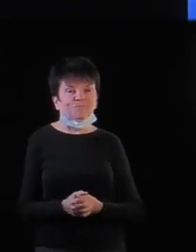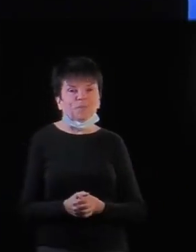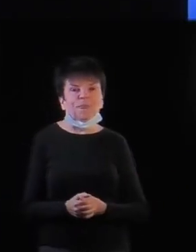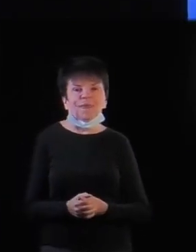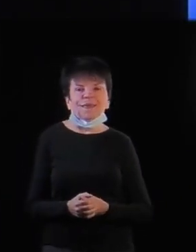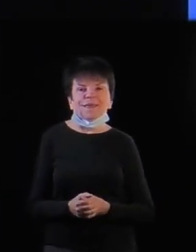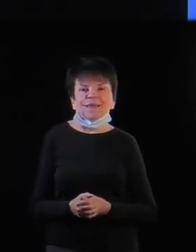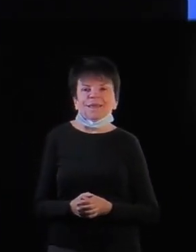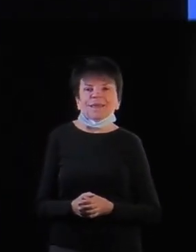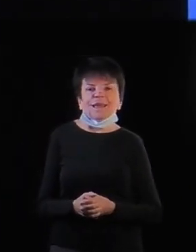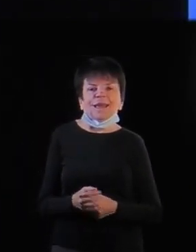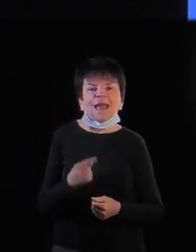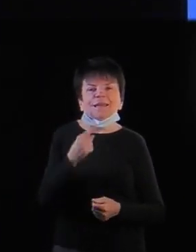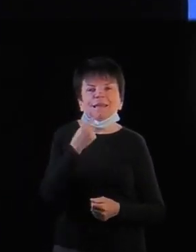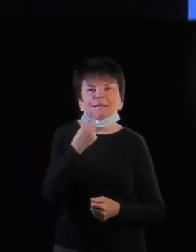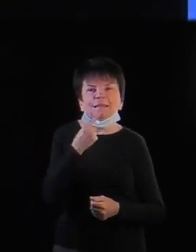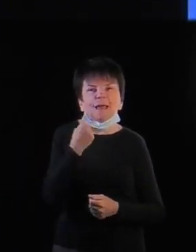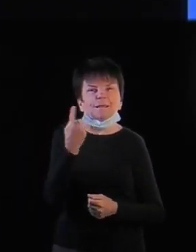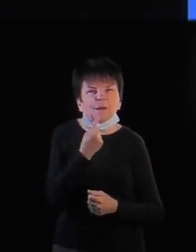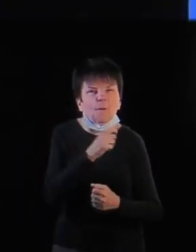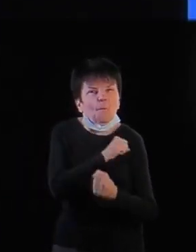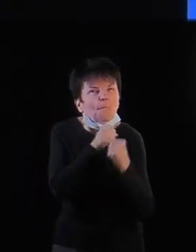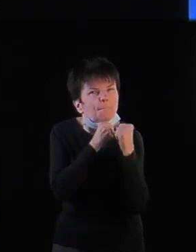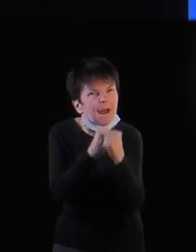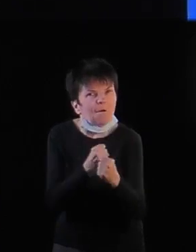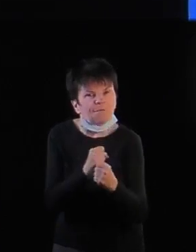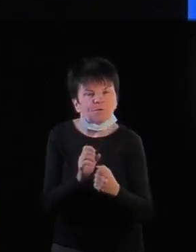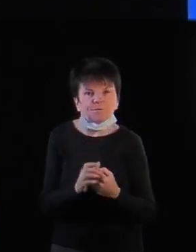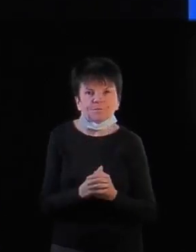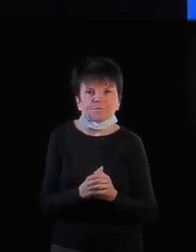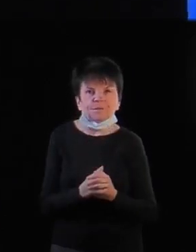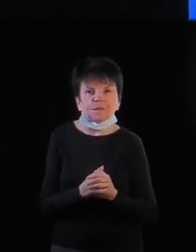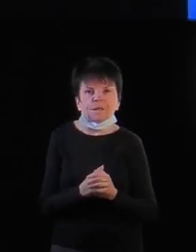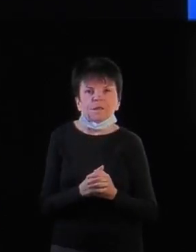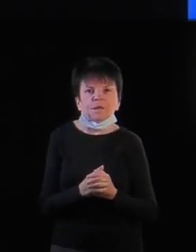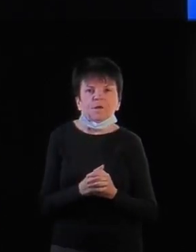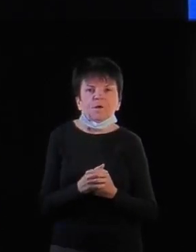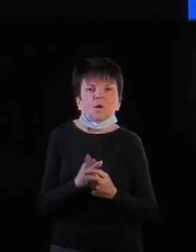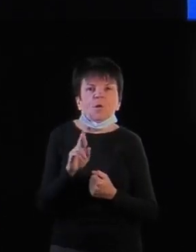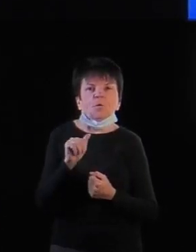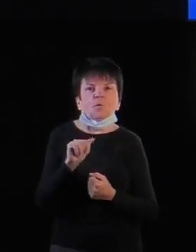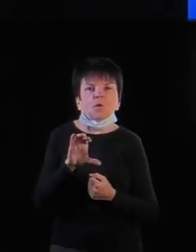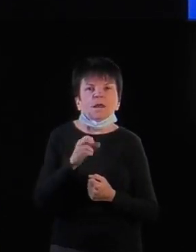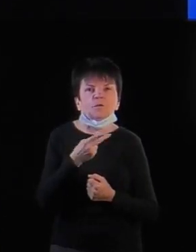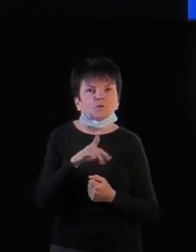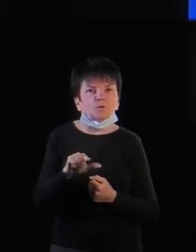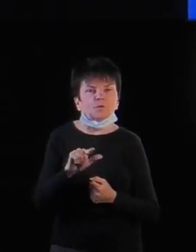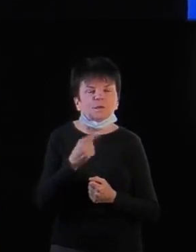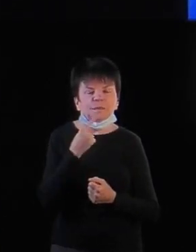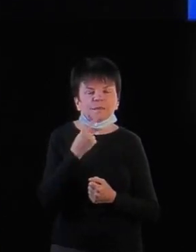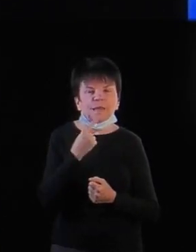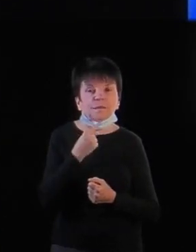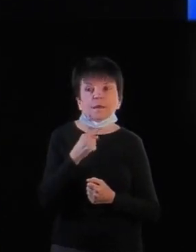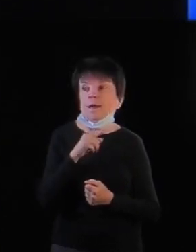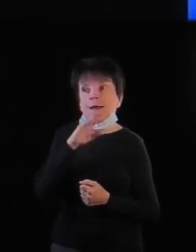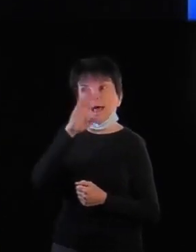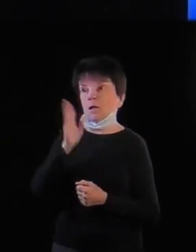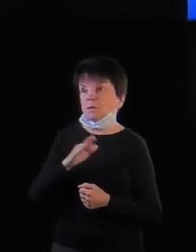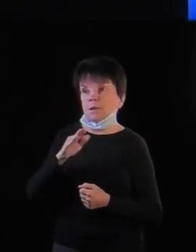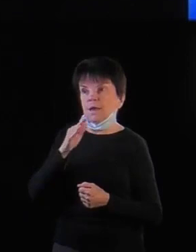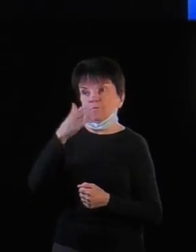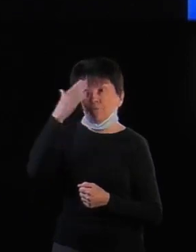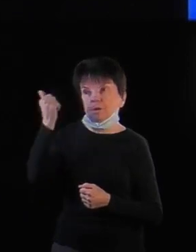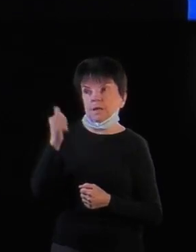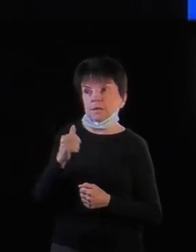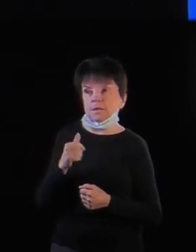And then he went on to make a powerful statement to them that Rachel says I'll never forget. Because he said to